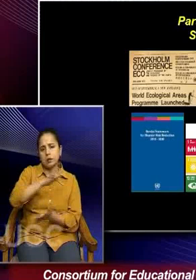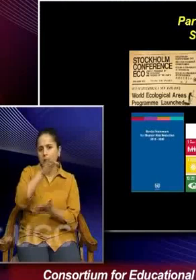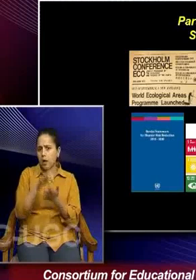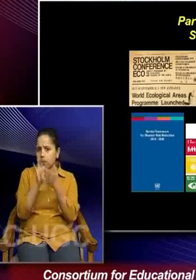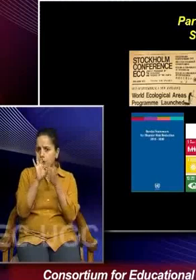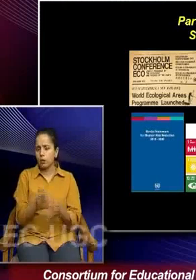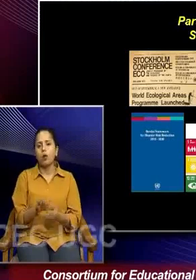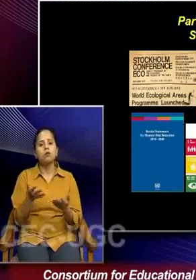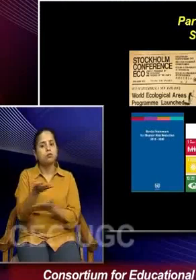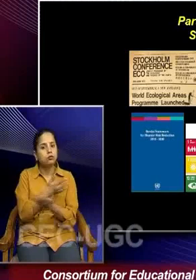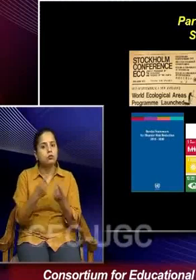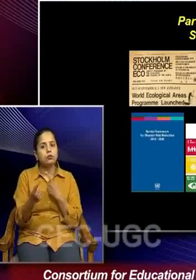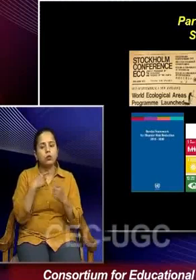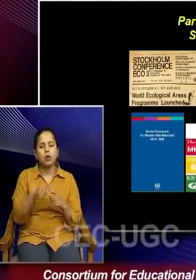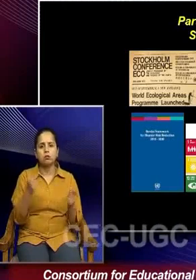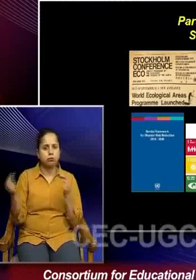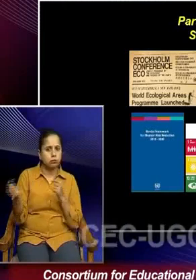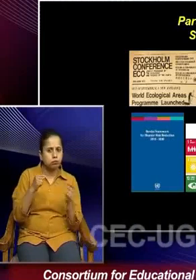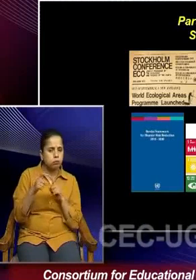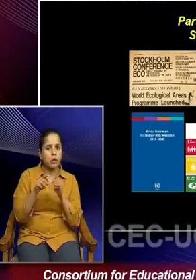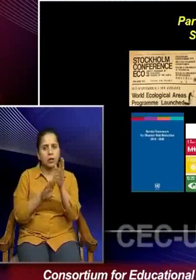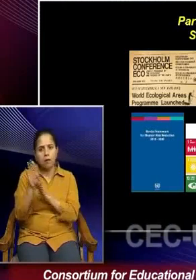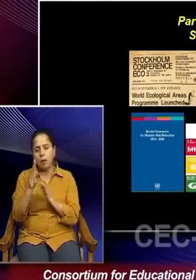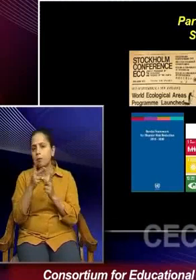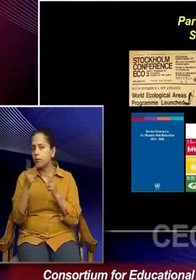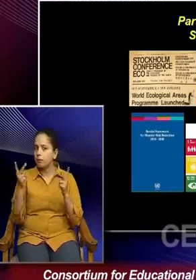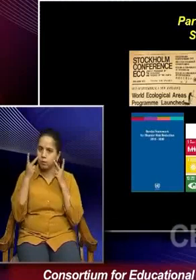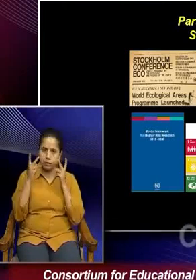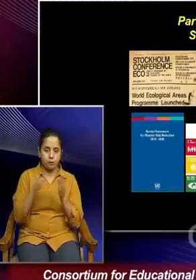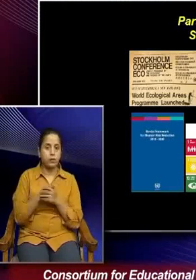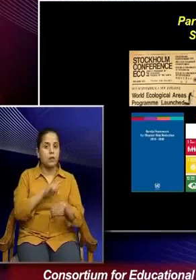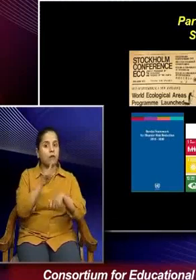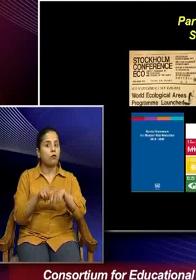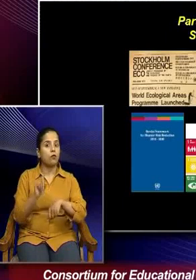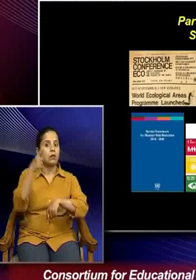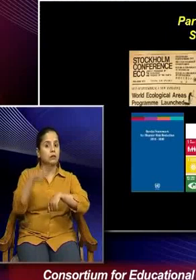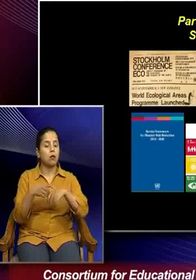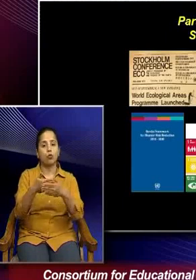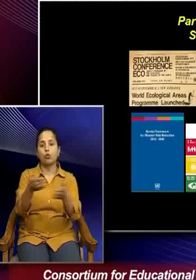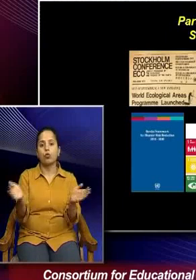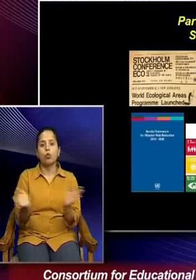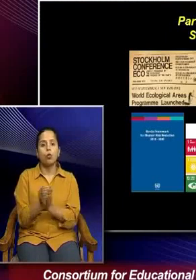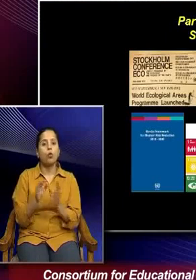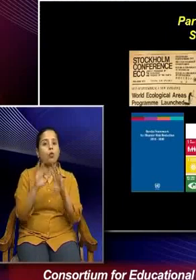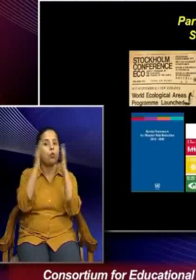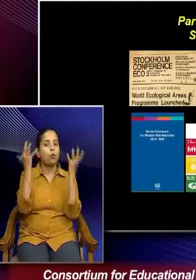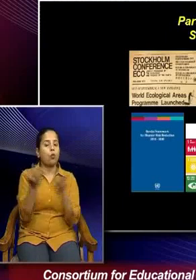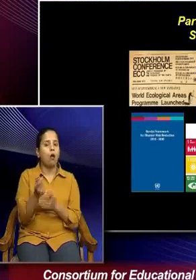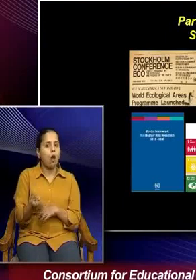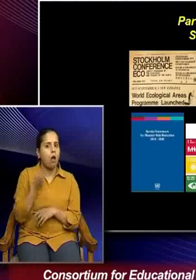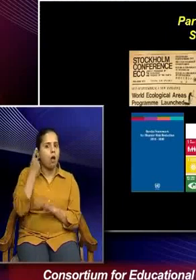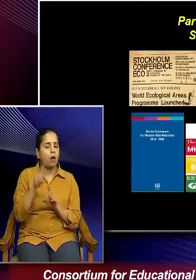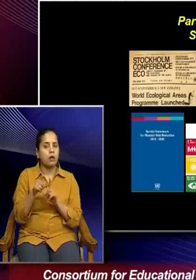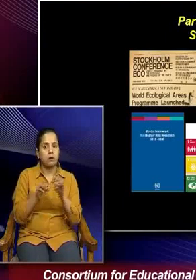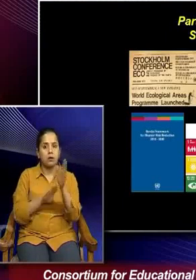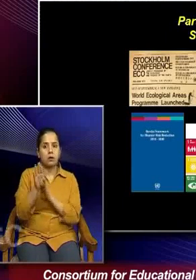the discussion on debate and development. And that for the first time the global community realized that development